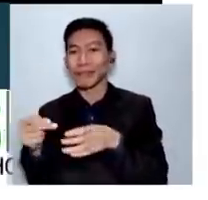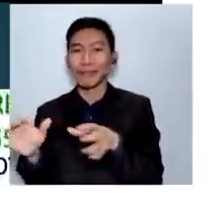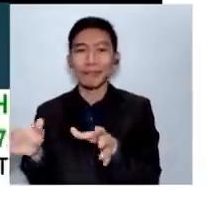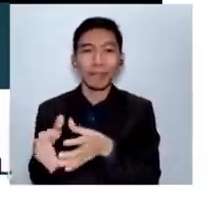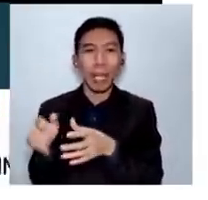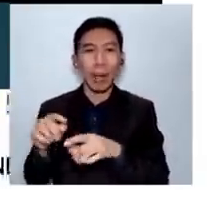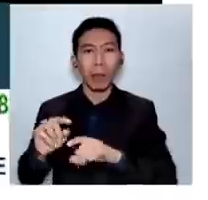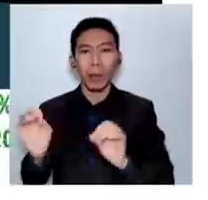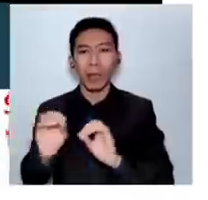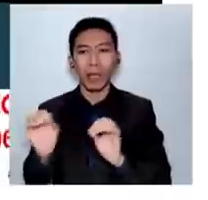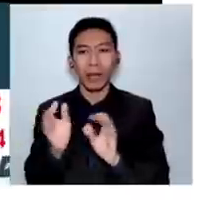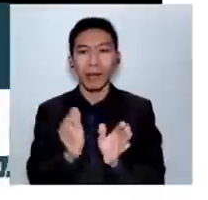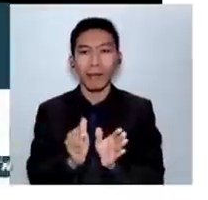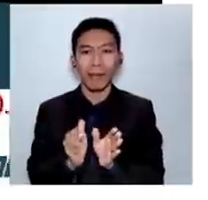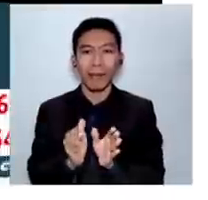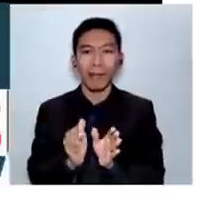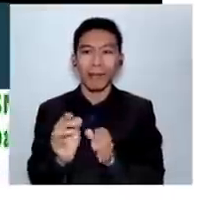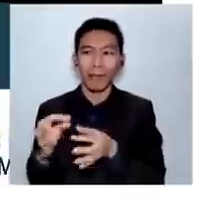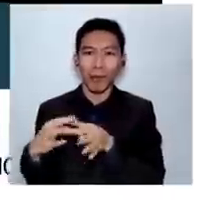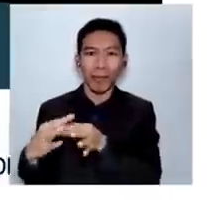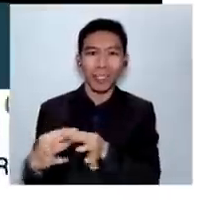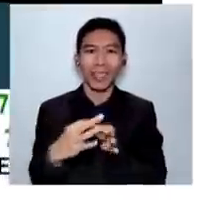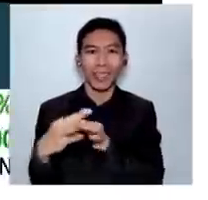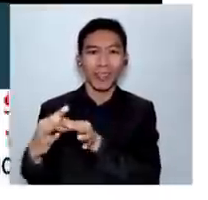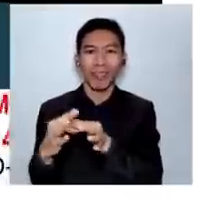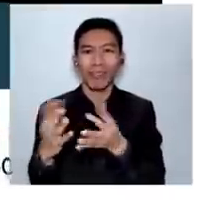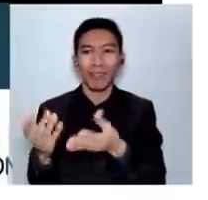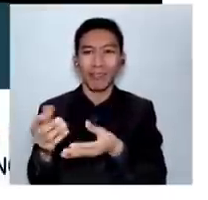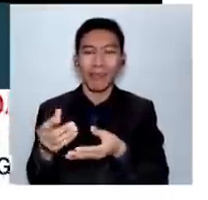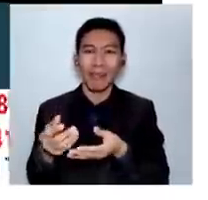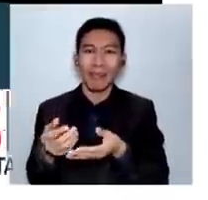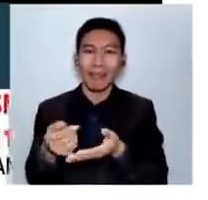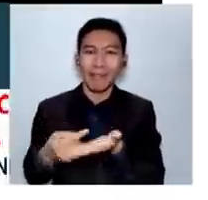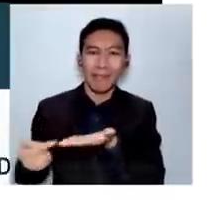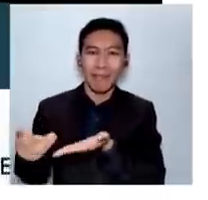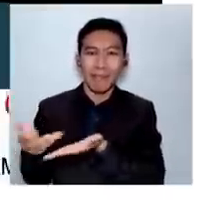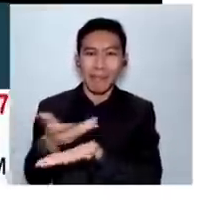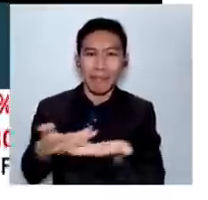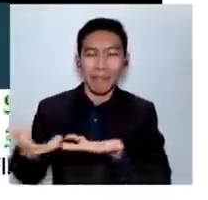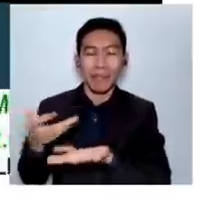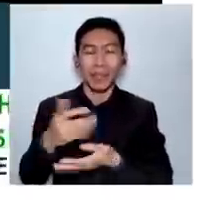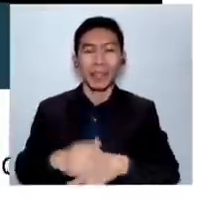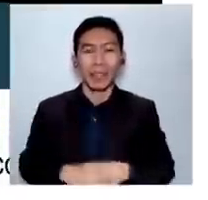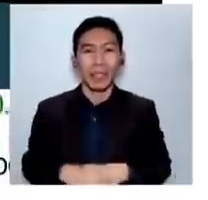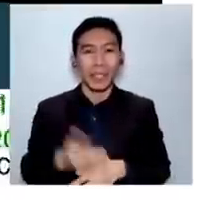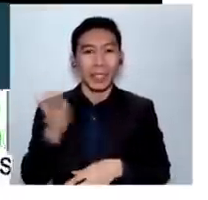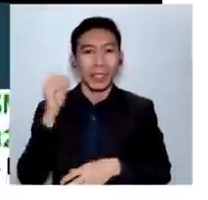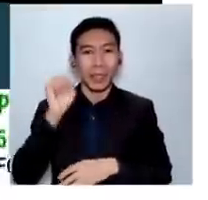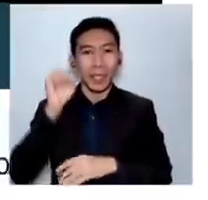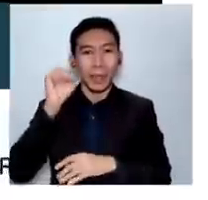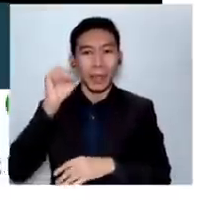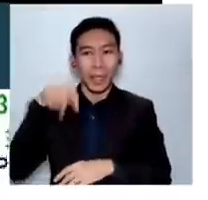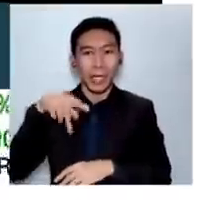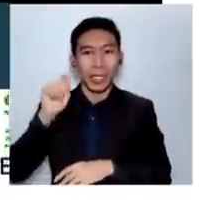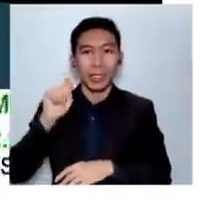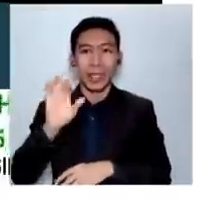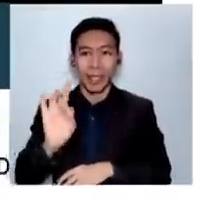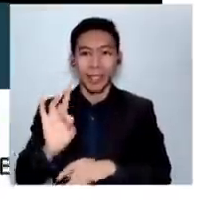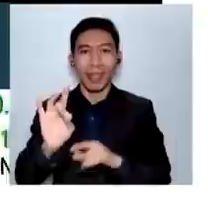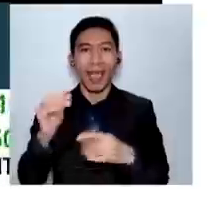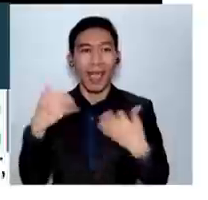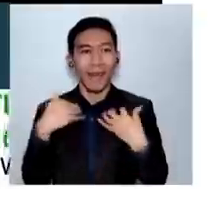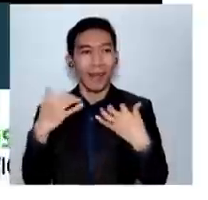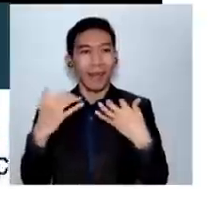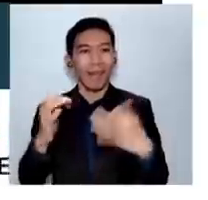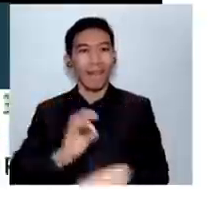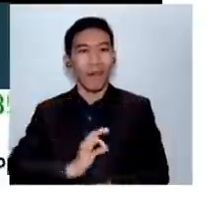coordinate properly among themselves. Because on September 8, they held a public formal